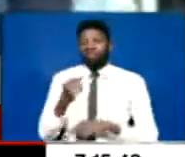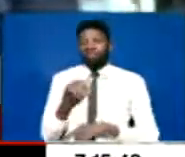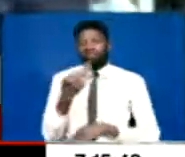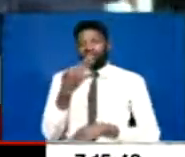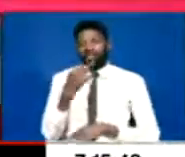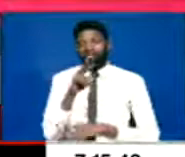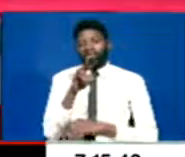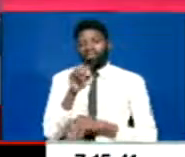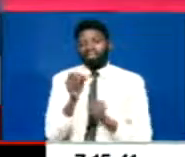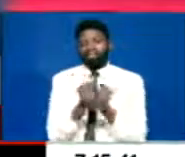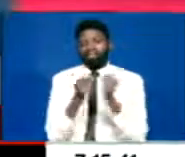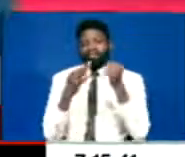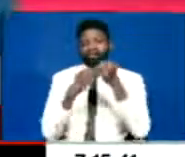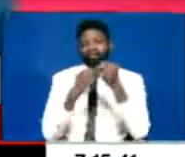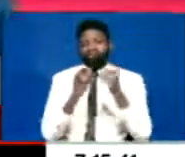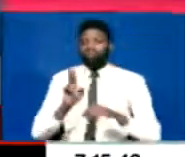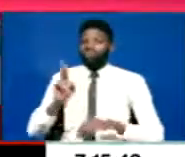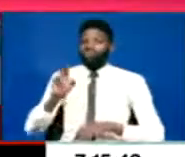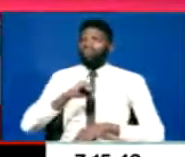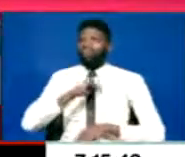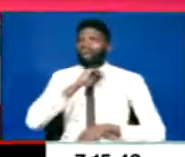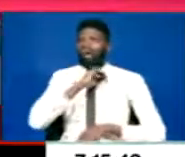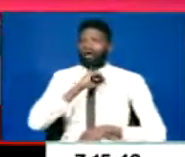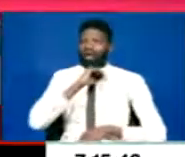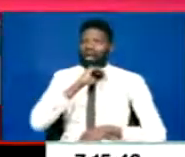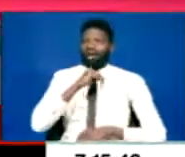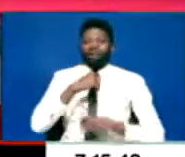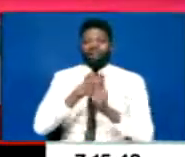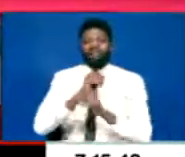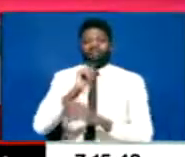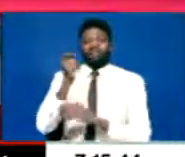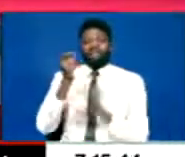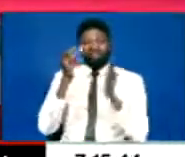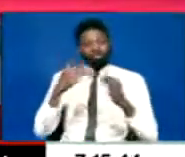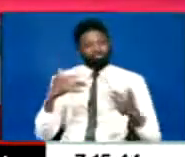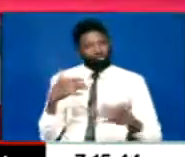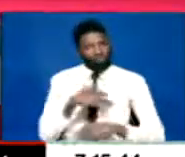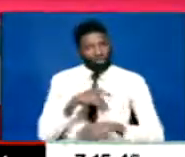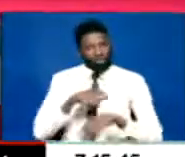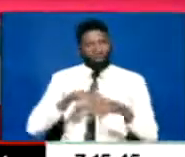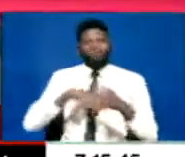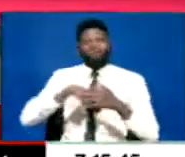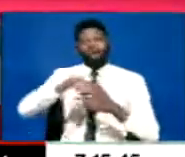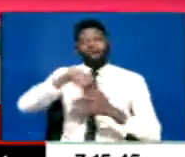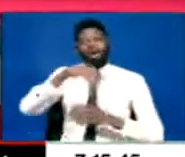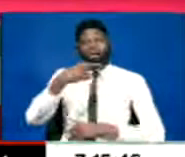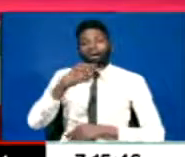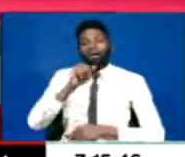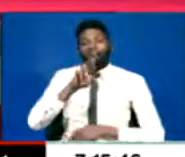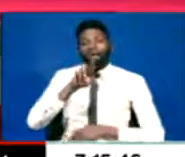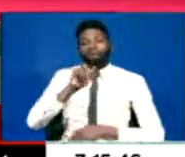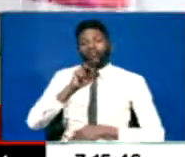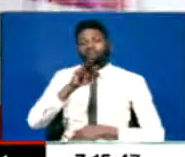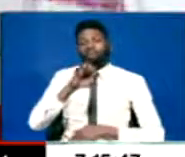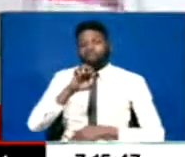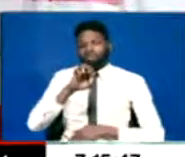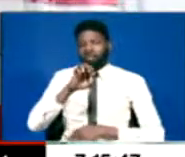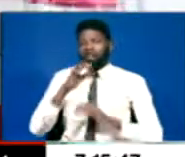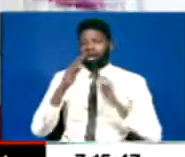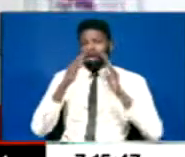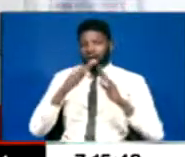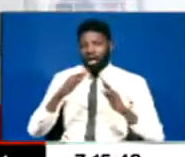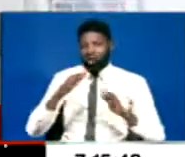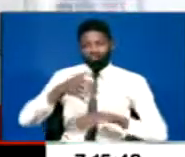surprise Kenyans when they appeared outside Harambee House, the office of the president, and declared they had made a truce, which